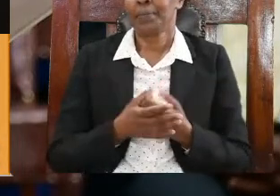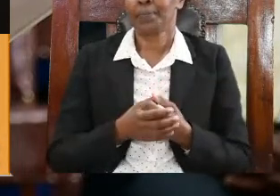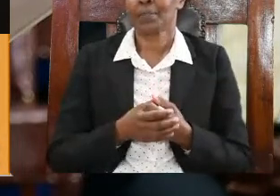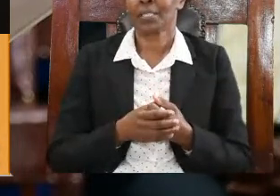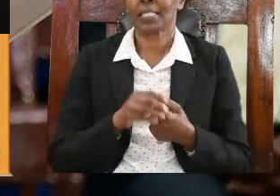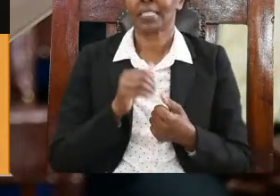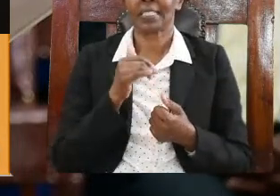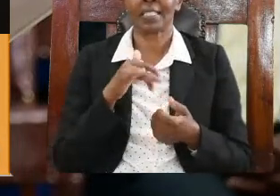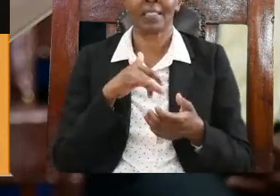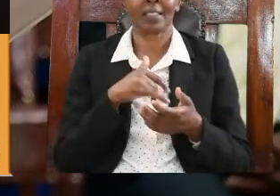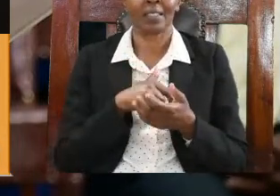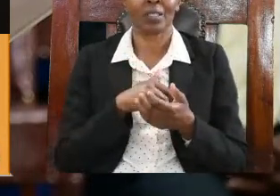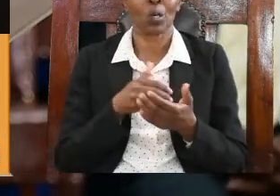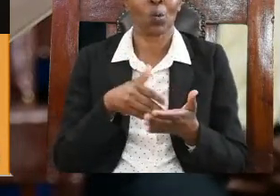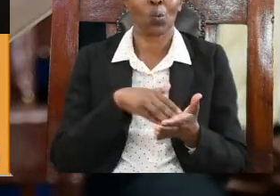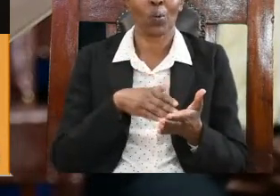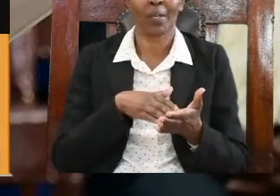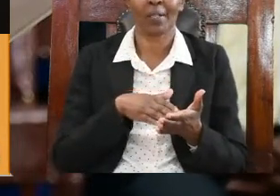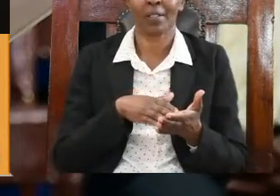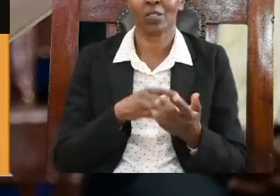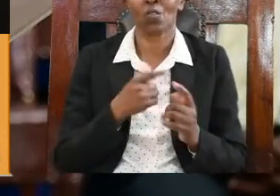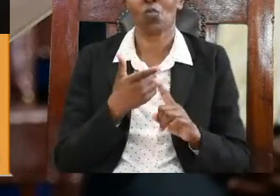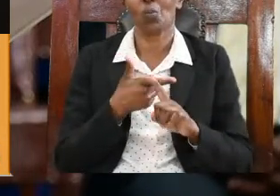does this weakness come from?